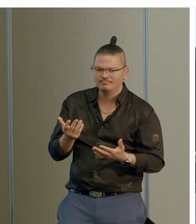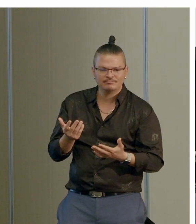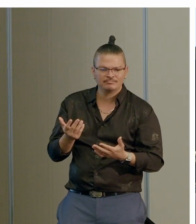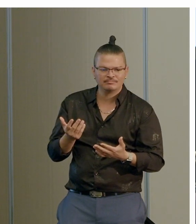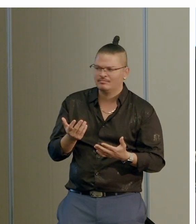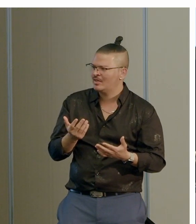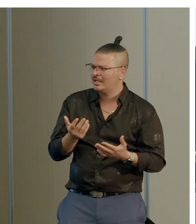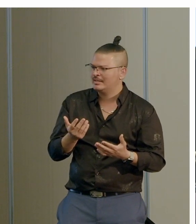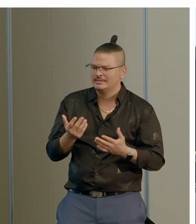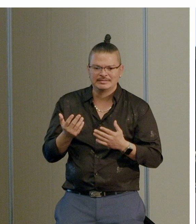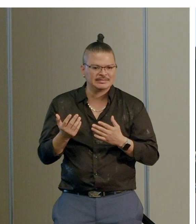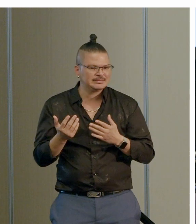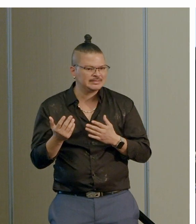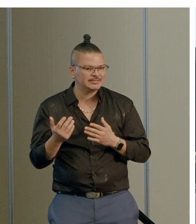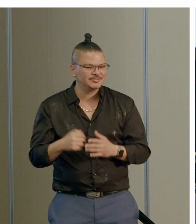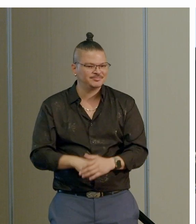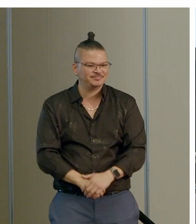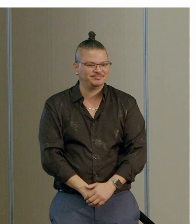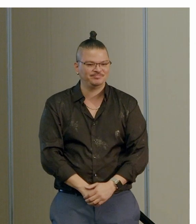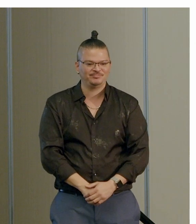Just go ahead.